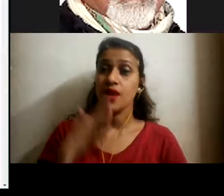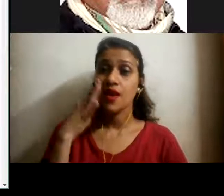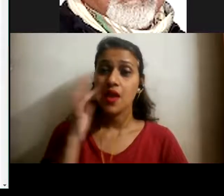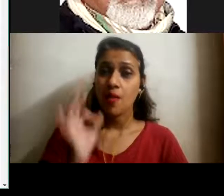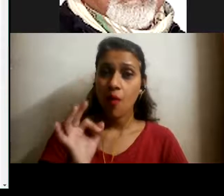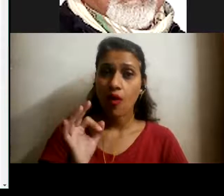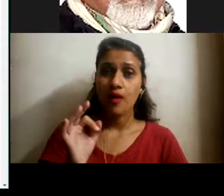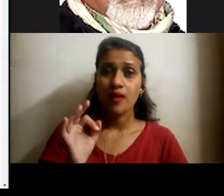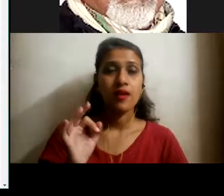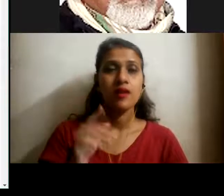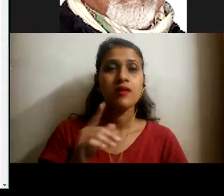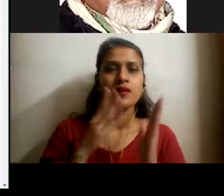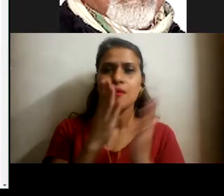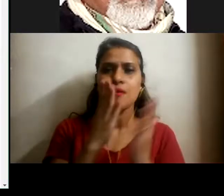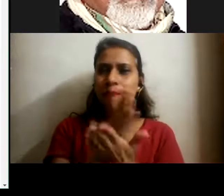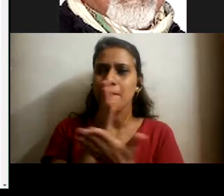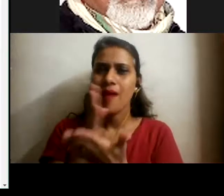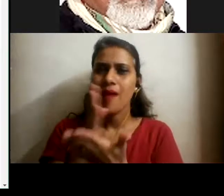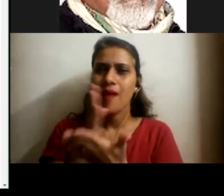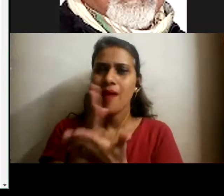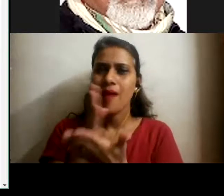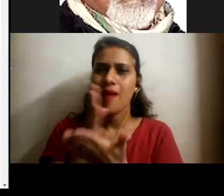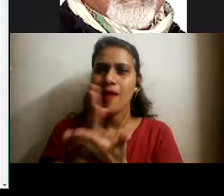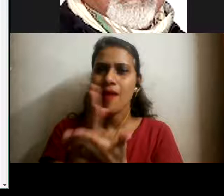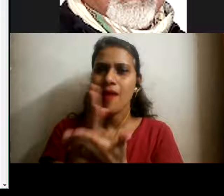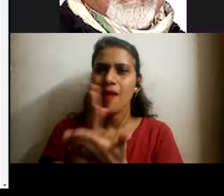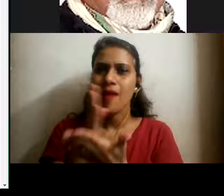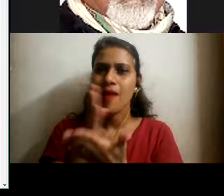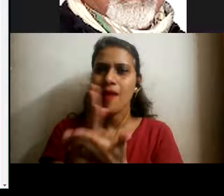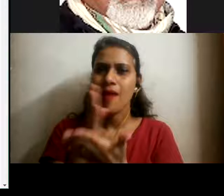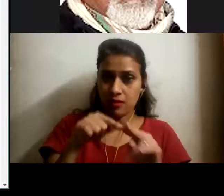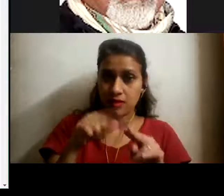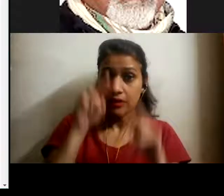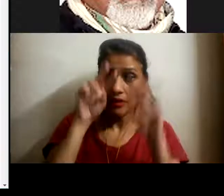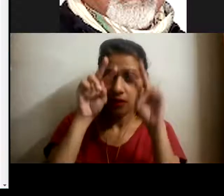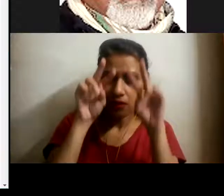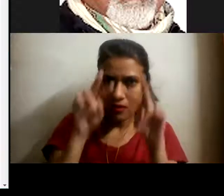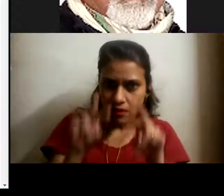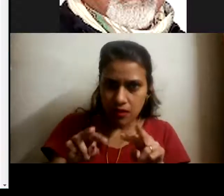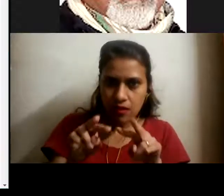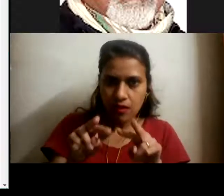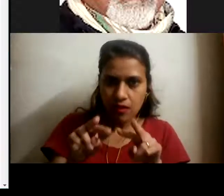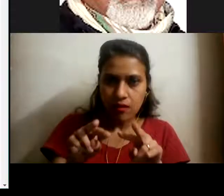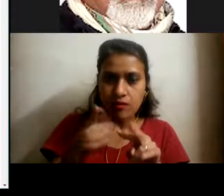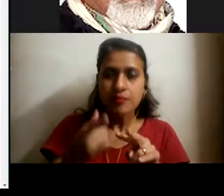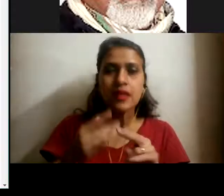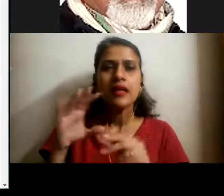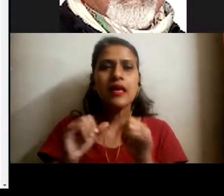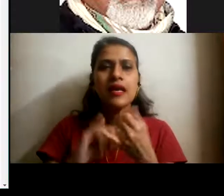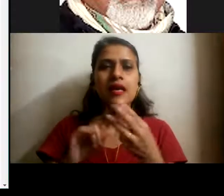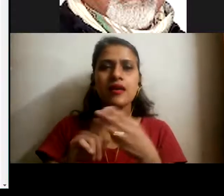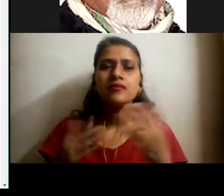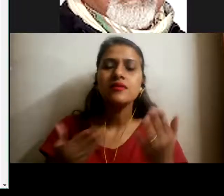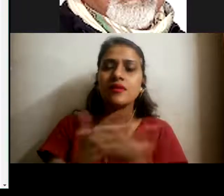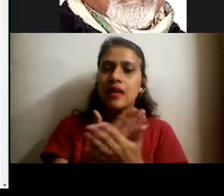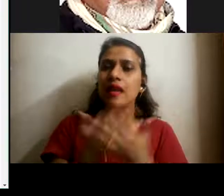to deconstruct. First, we have to find where are the facts of the case. So usually in any